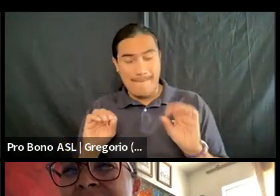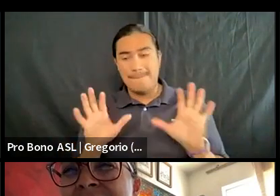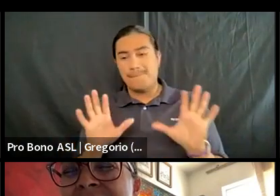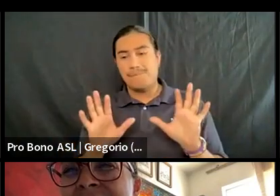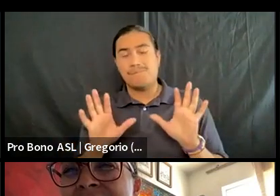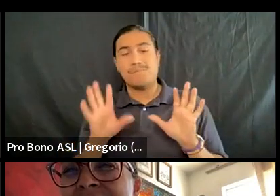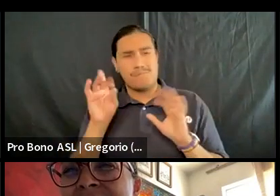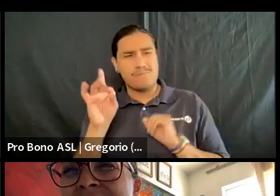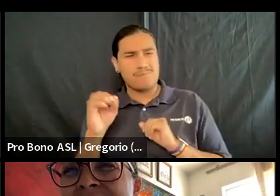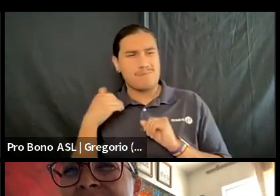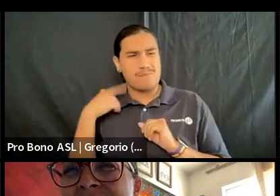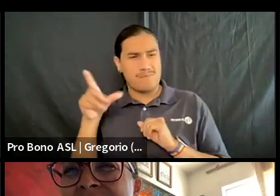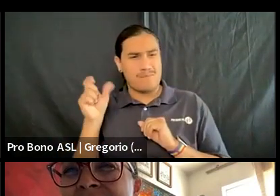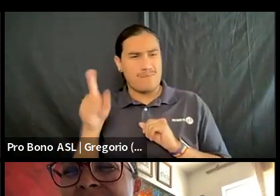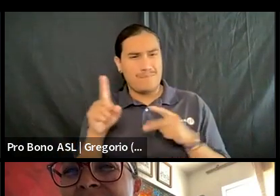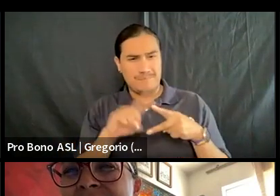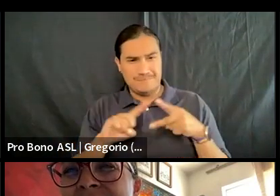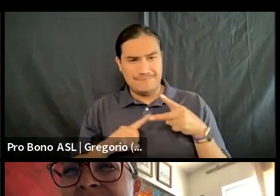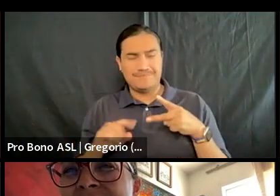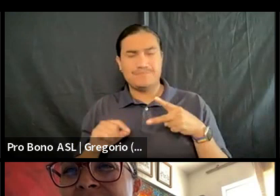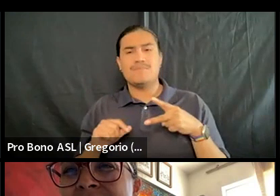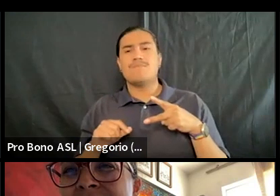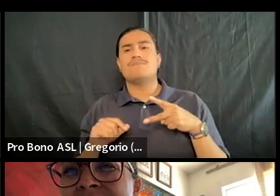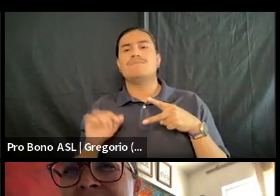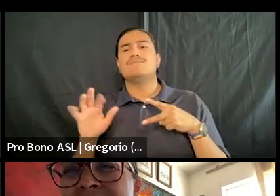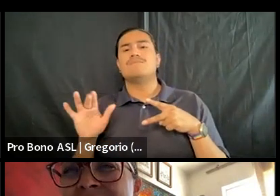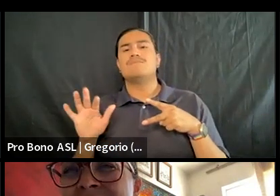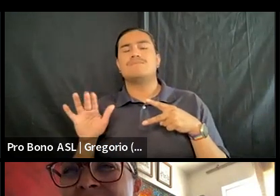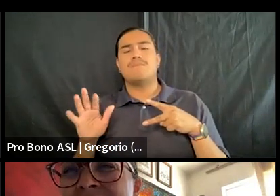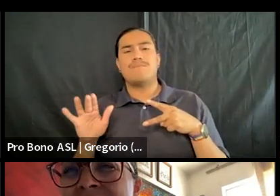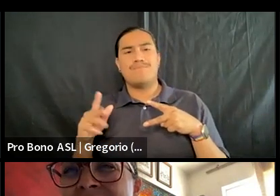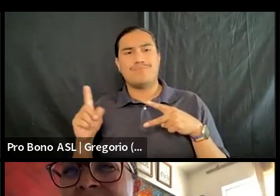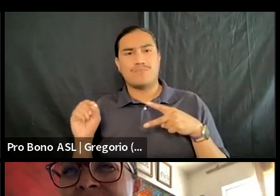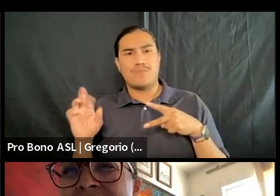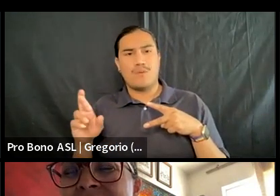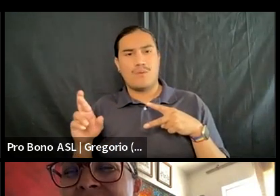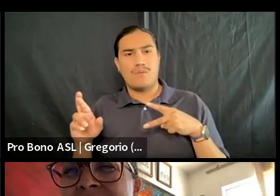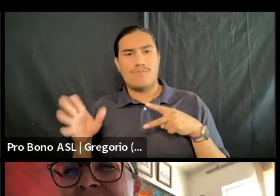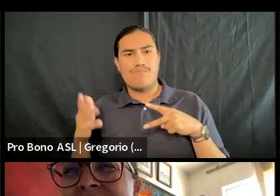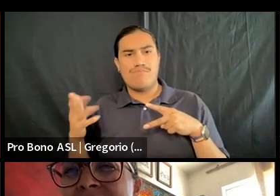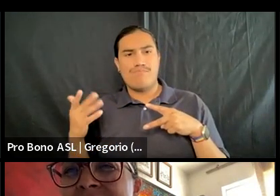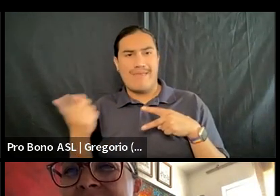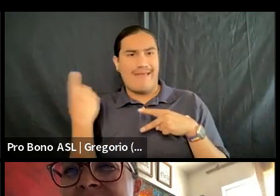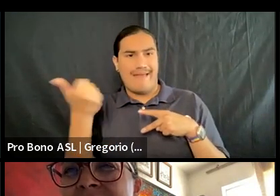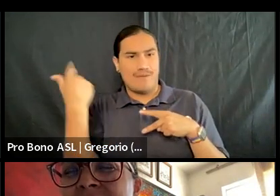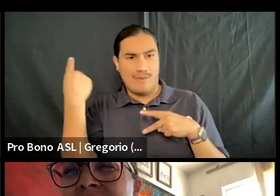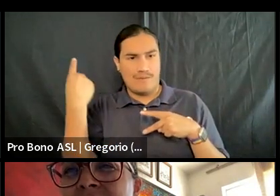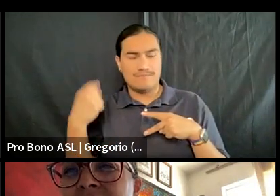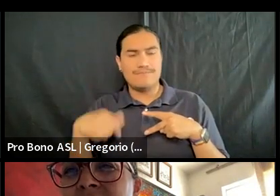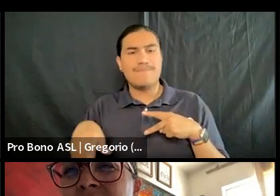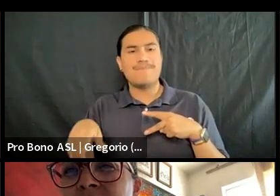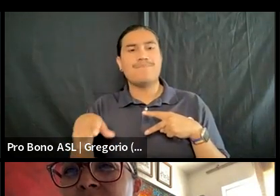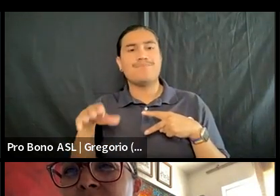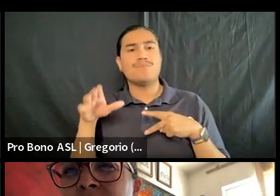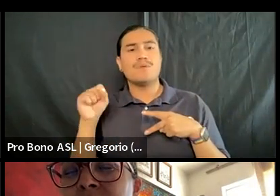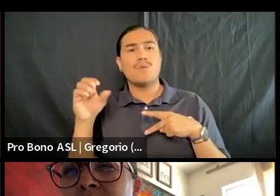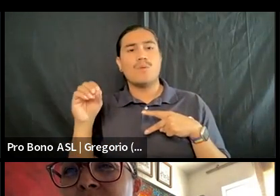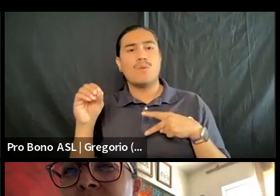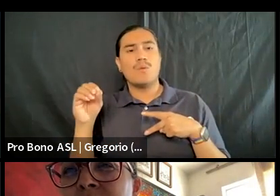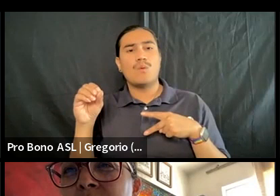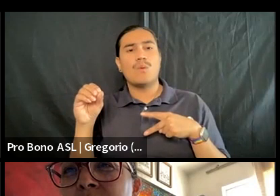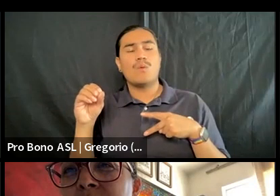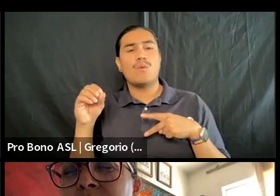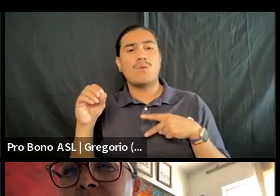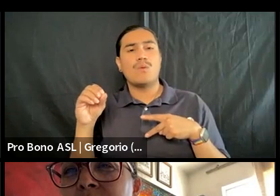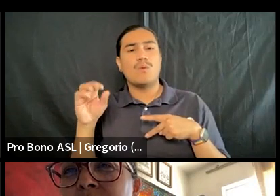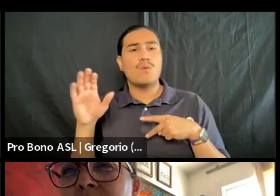So I did have a question, a two-part question, Cándido, or anyone. So Cándido, besides